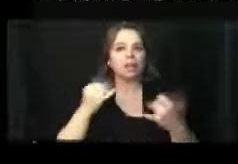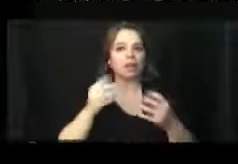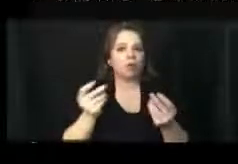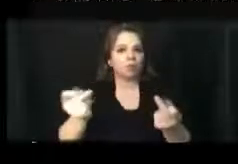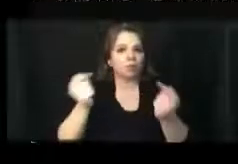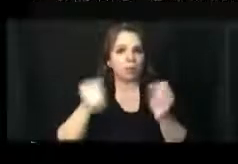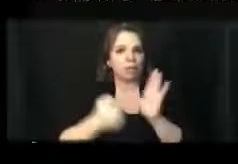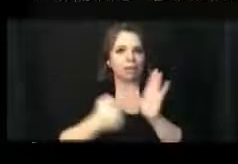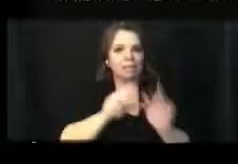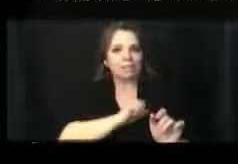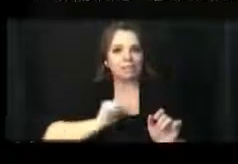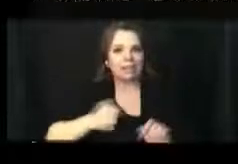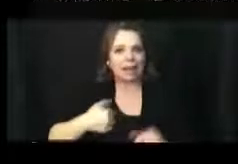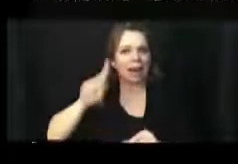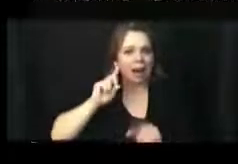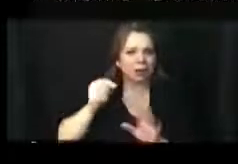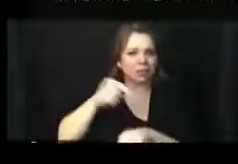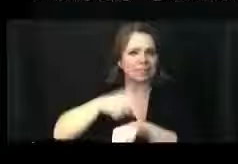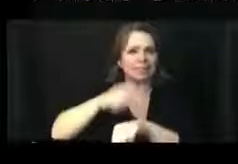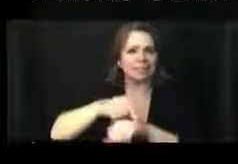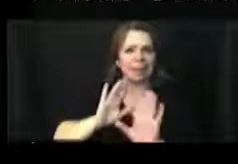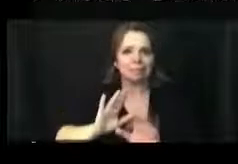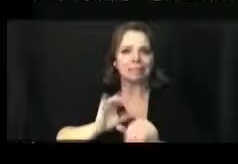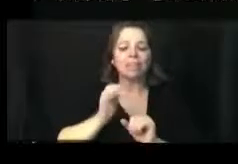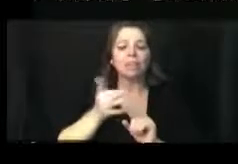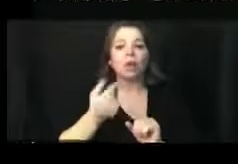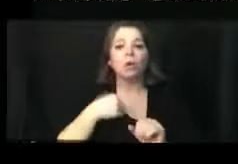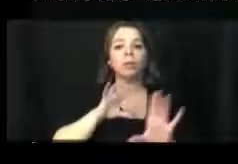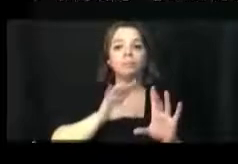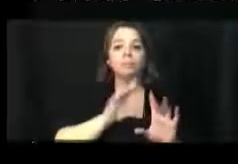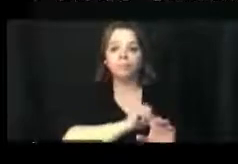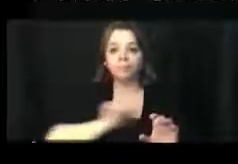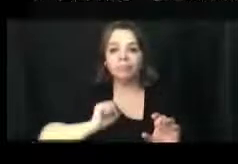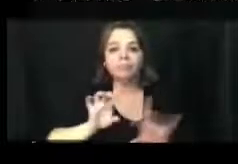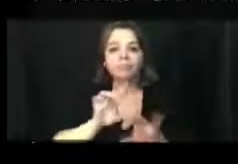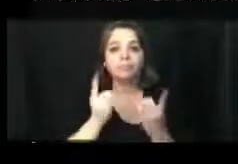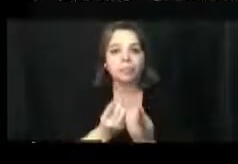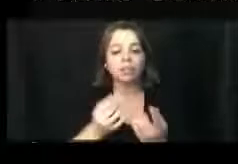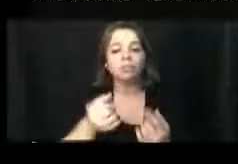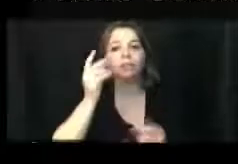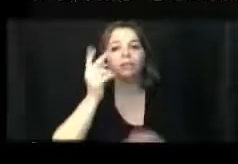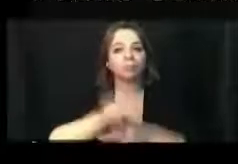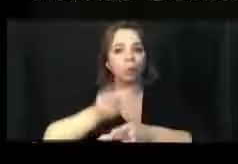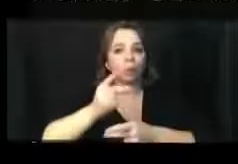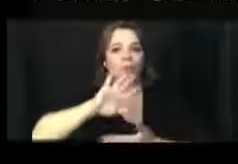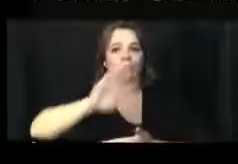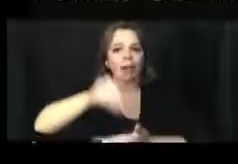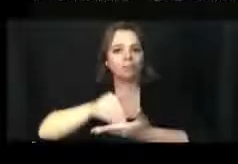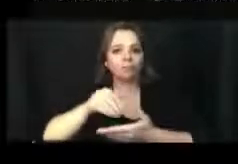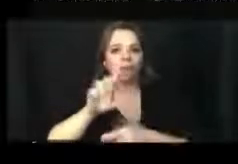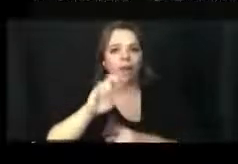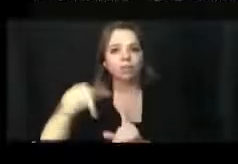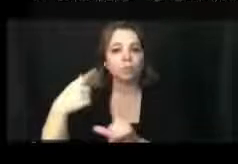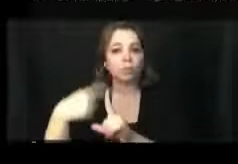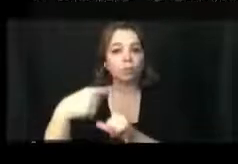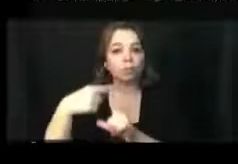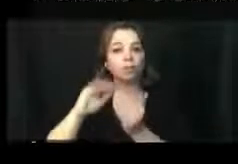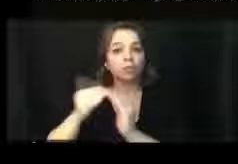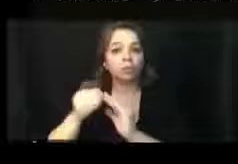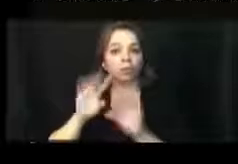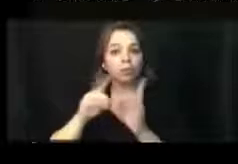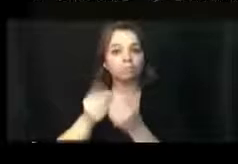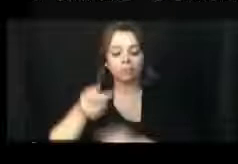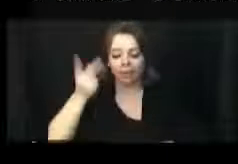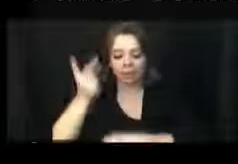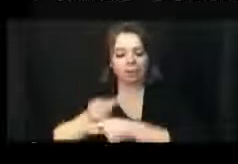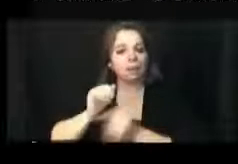a time call out. So with our Senate districts, again, we keep the core LGBTQ plus community held completely together and extend throughout